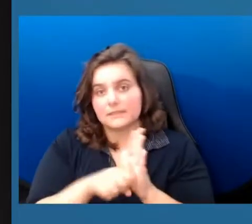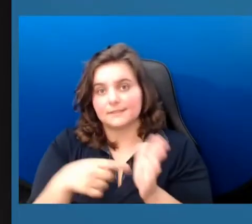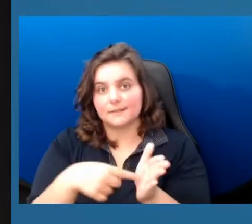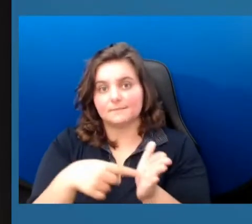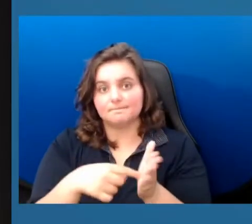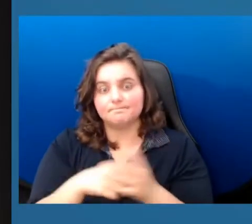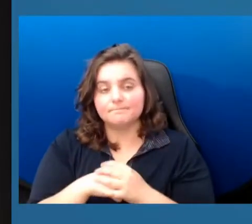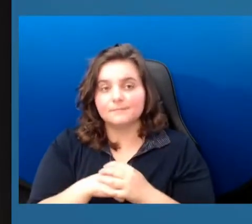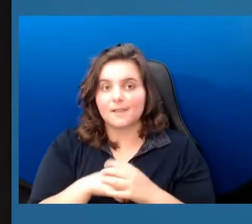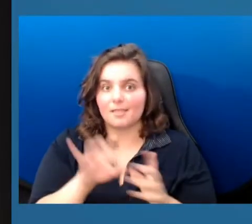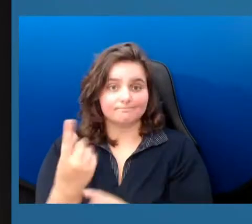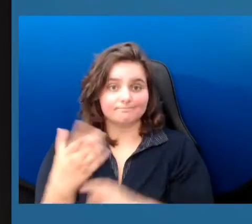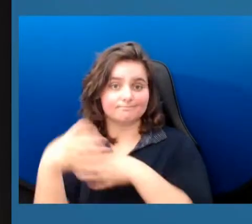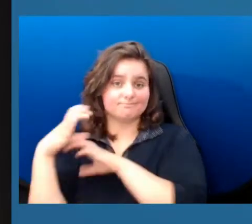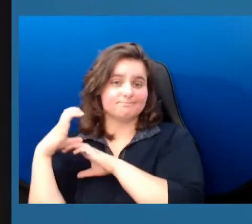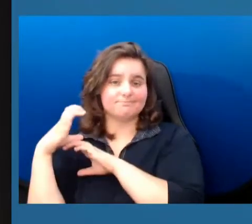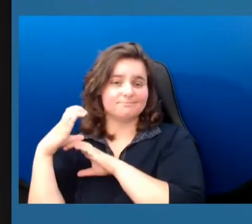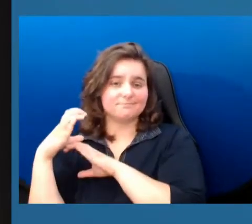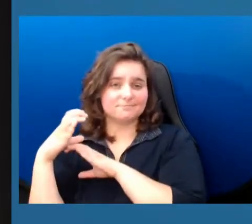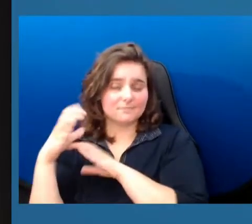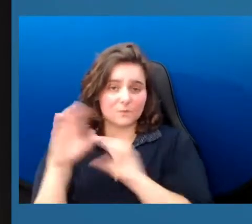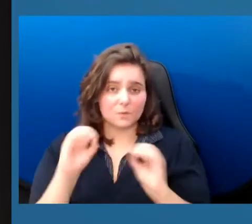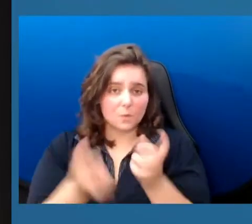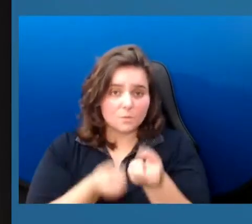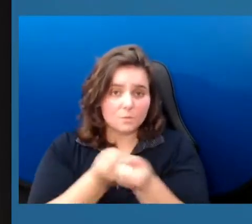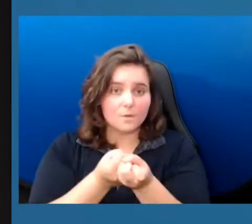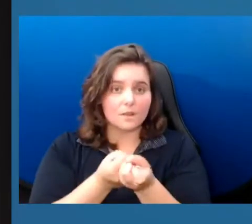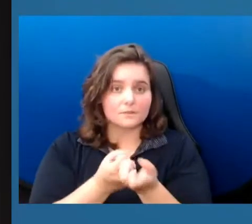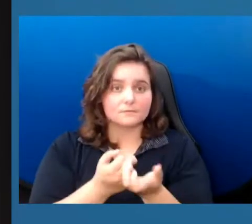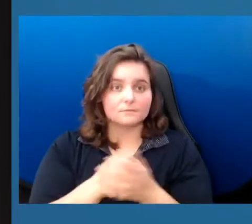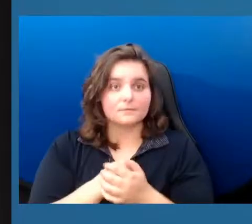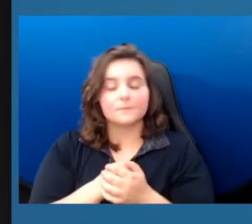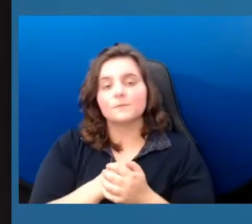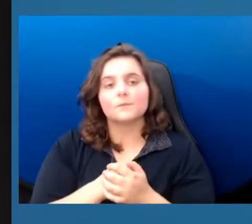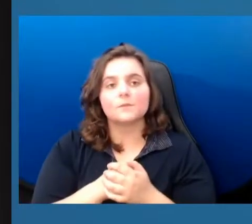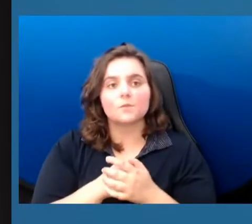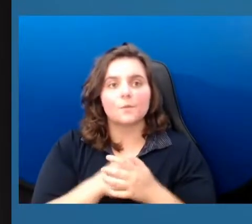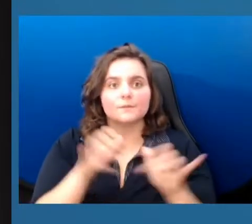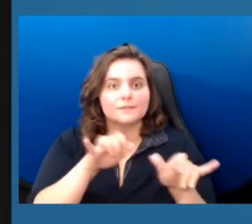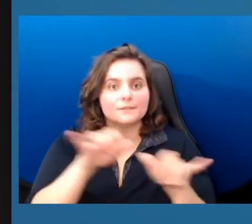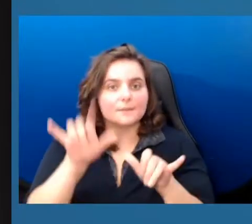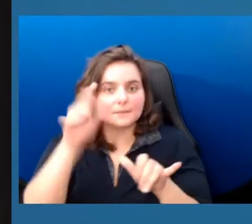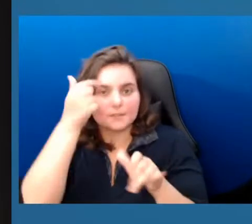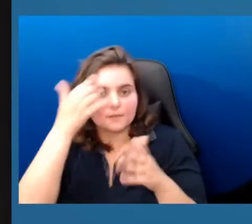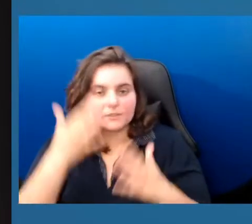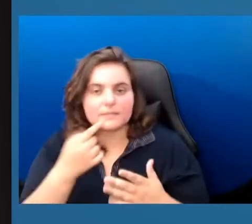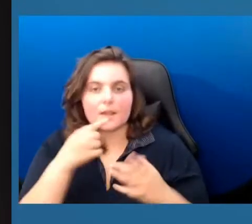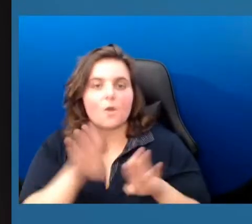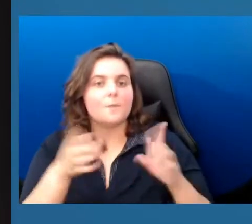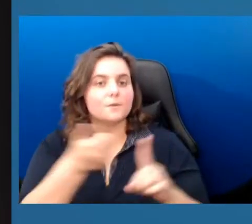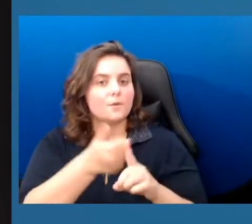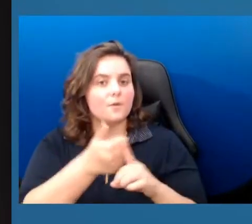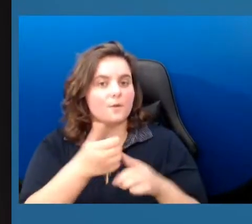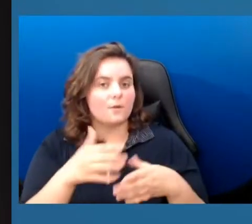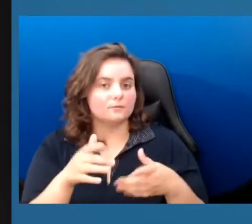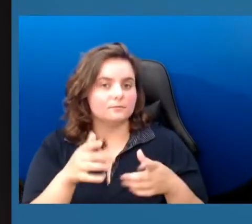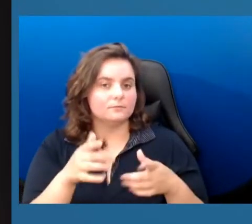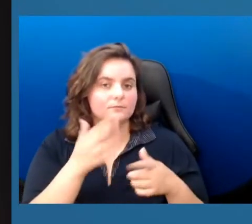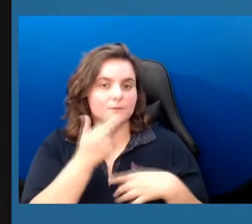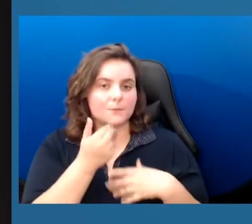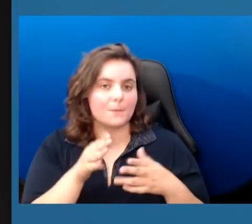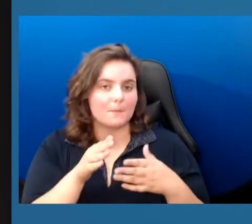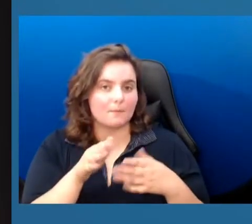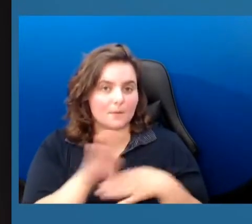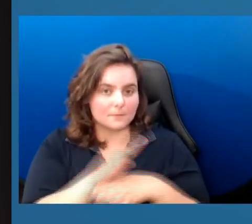alone. And as the governor said, with her mom opening her own small business, imagine pursuing your dream, your